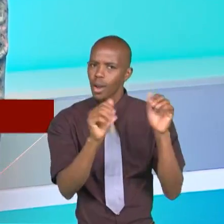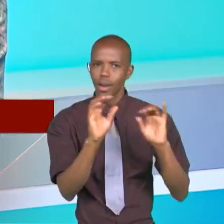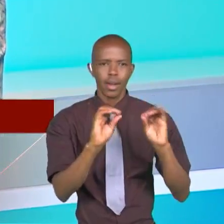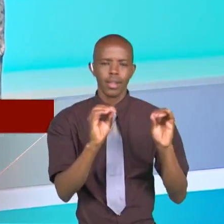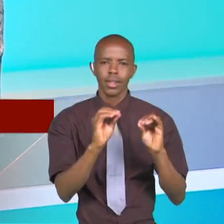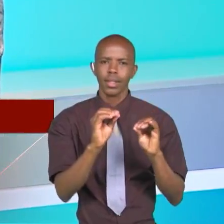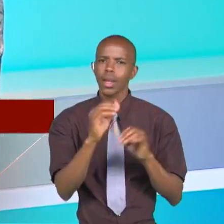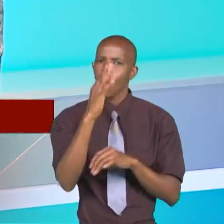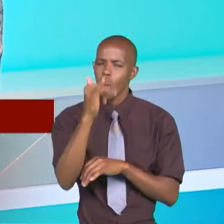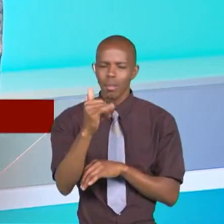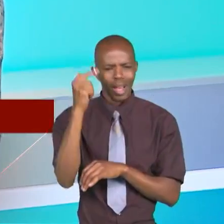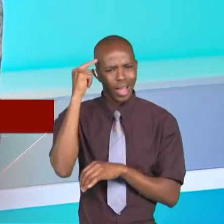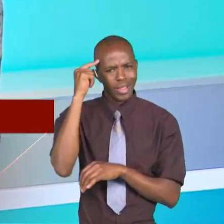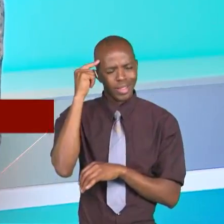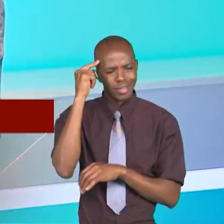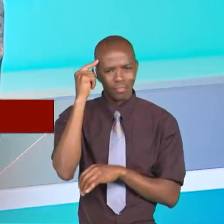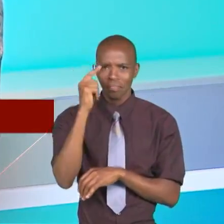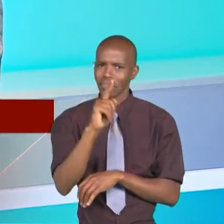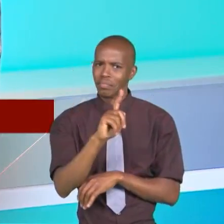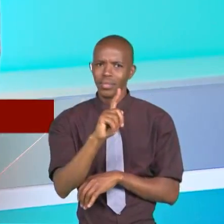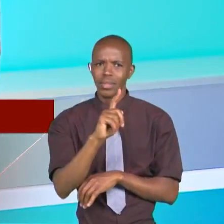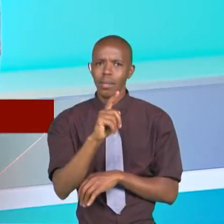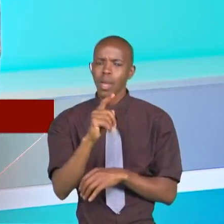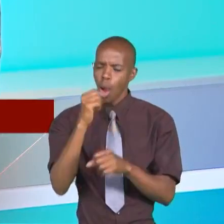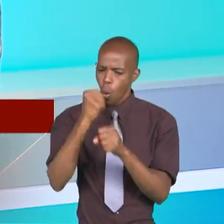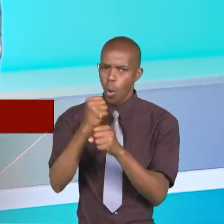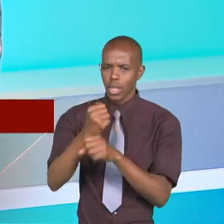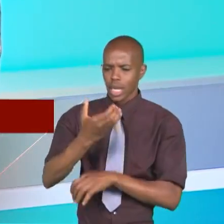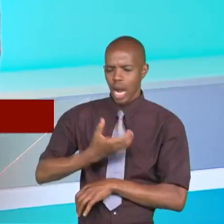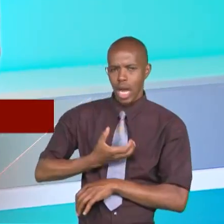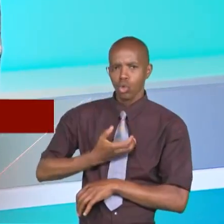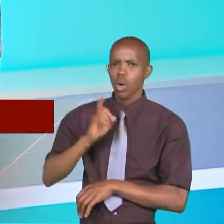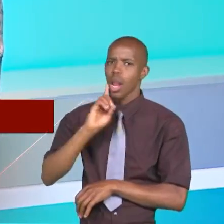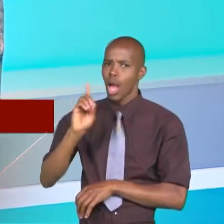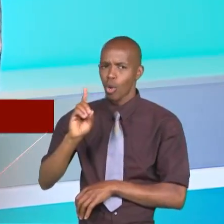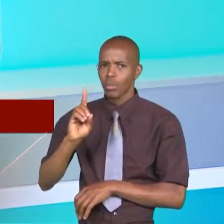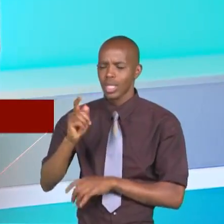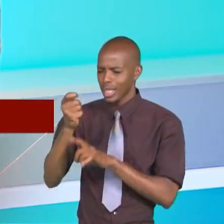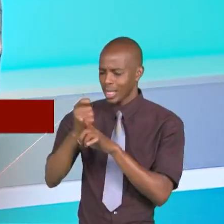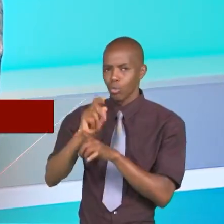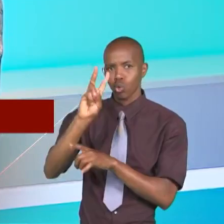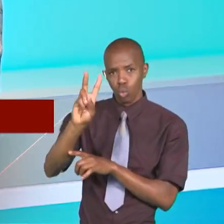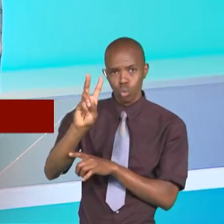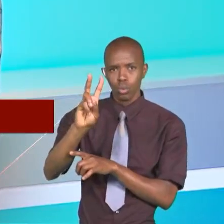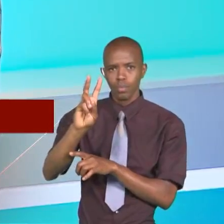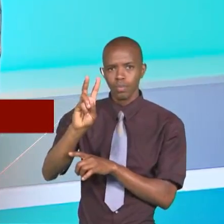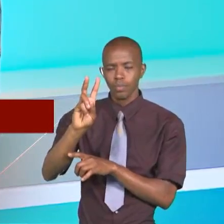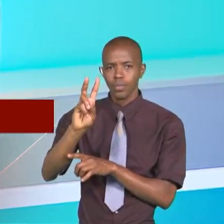Because I don't see why. Me, you know, I have worked with the council of Nairobi 2 terms.